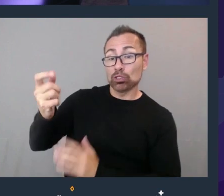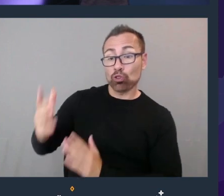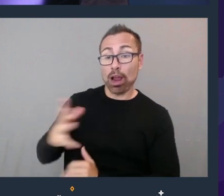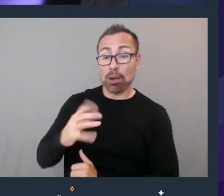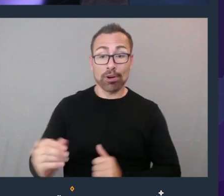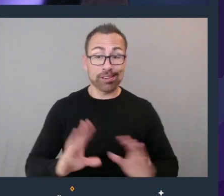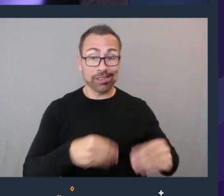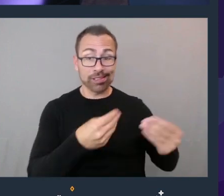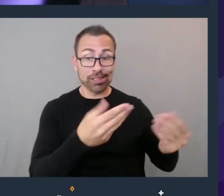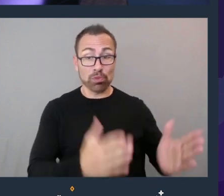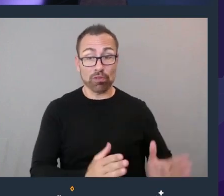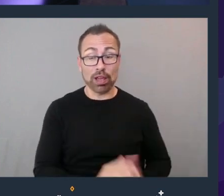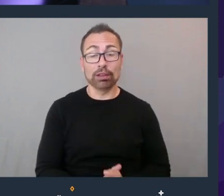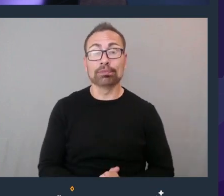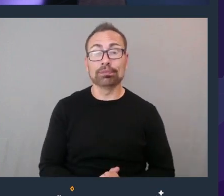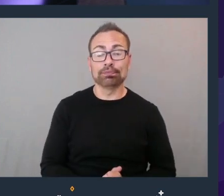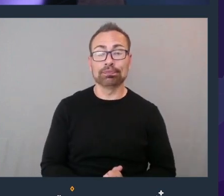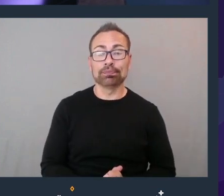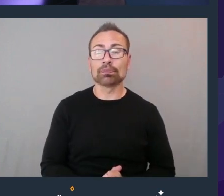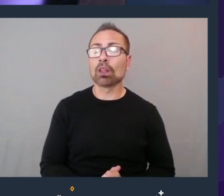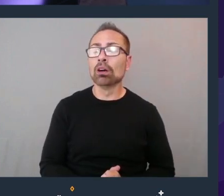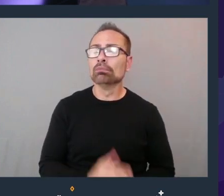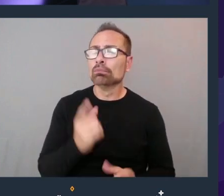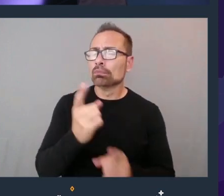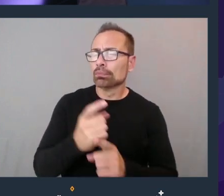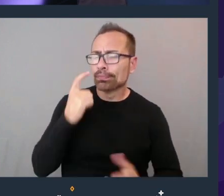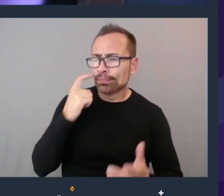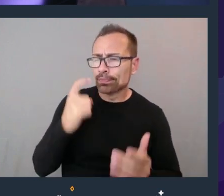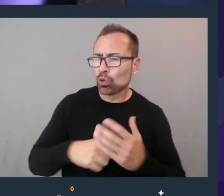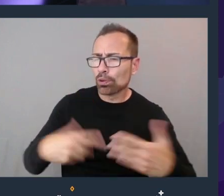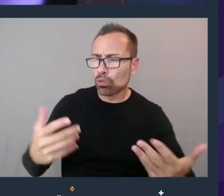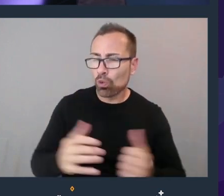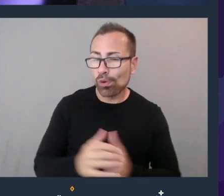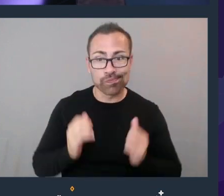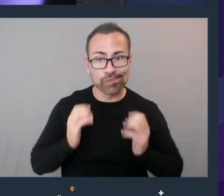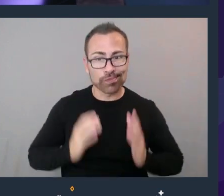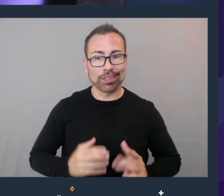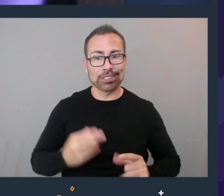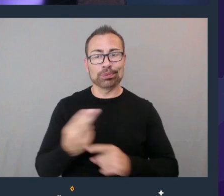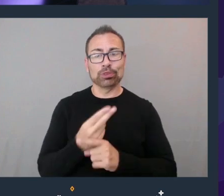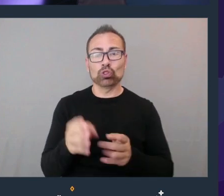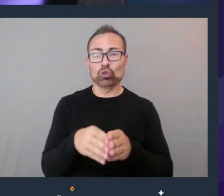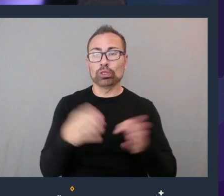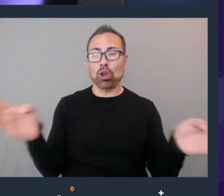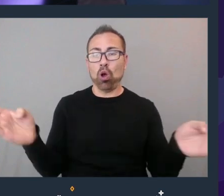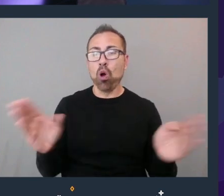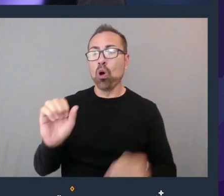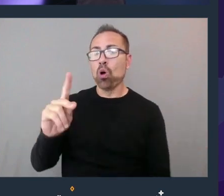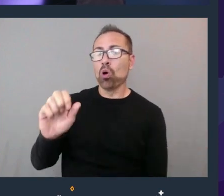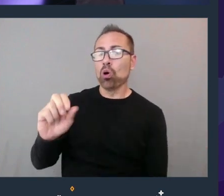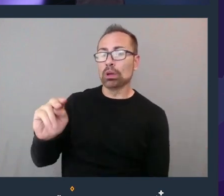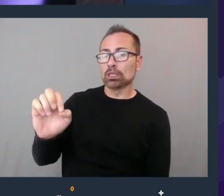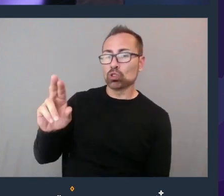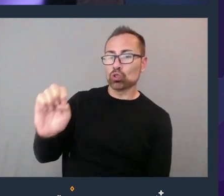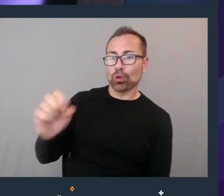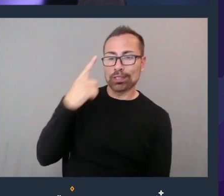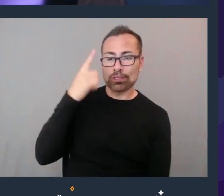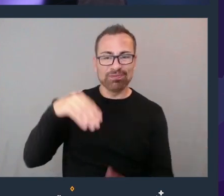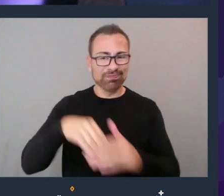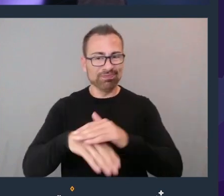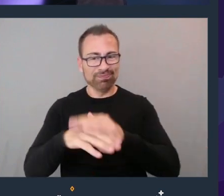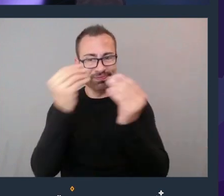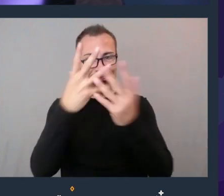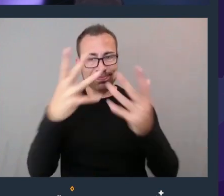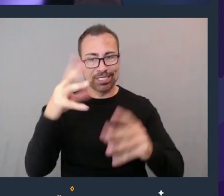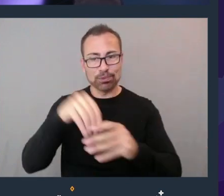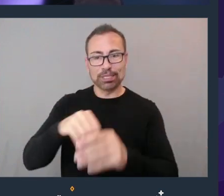I'm seeing is customers that are using a lot of open source to access data in S3. There's actually a lot of innovation happening here, and we're really proud